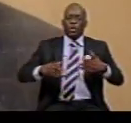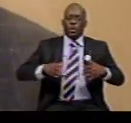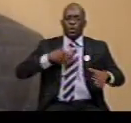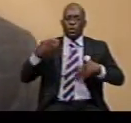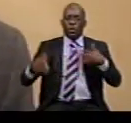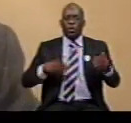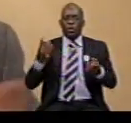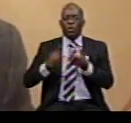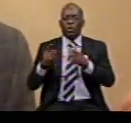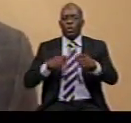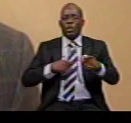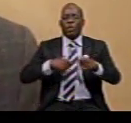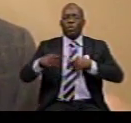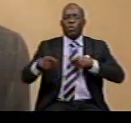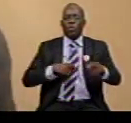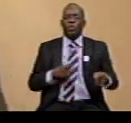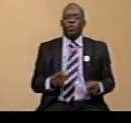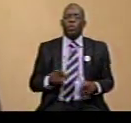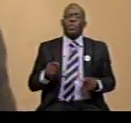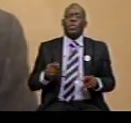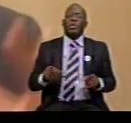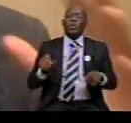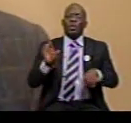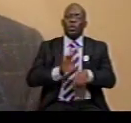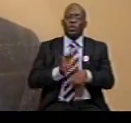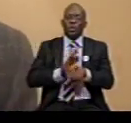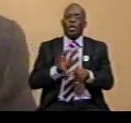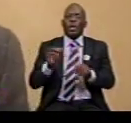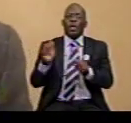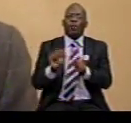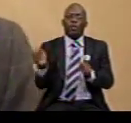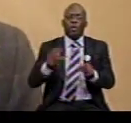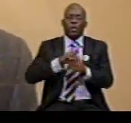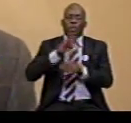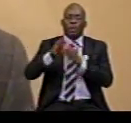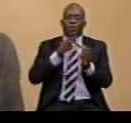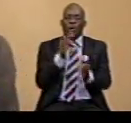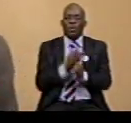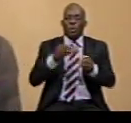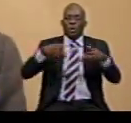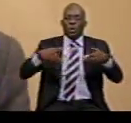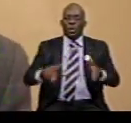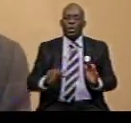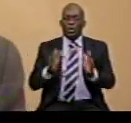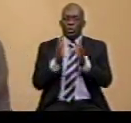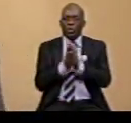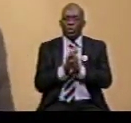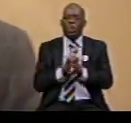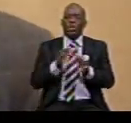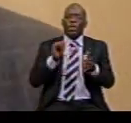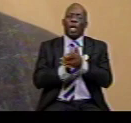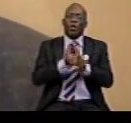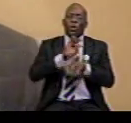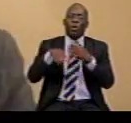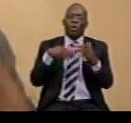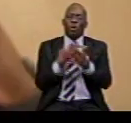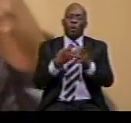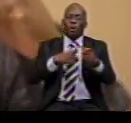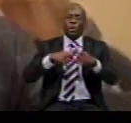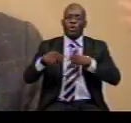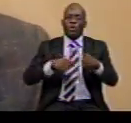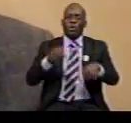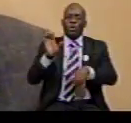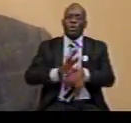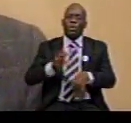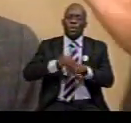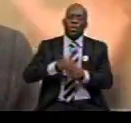churches across the globe in Jesus' name. Let's pray all the persecuted churches in Asia, all the persecuted churches